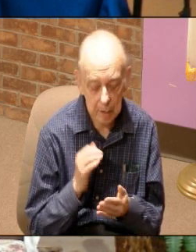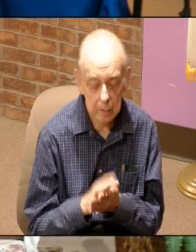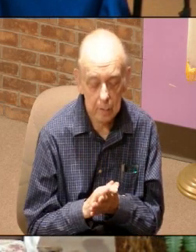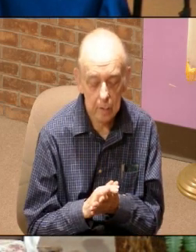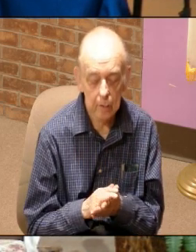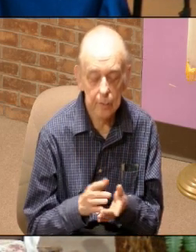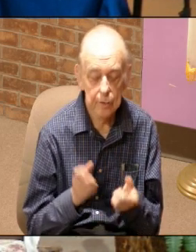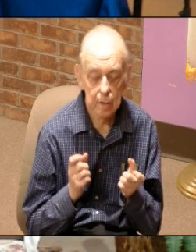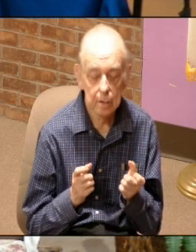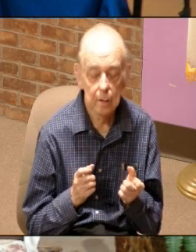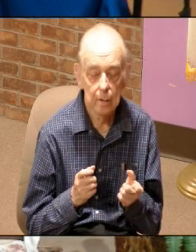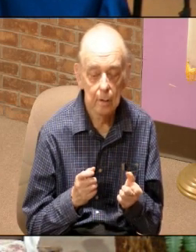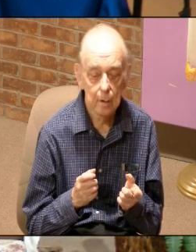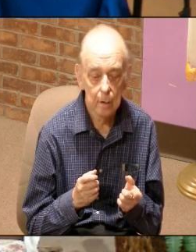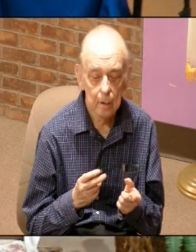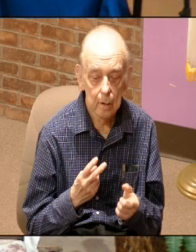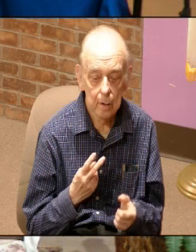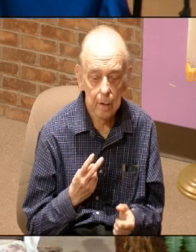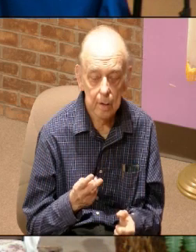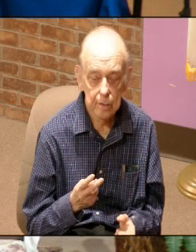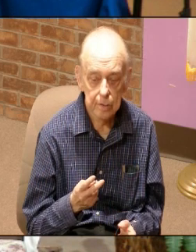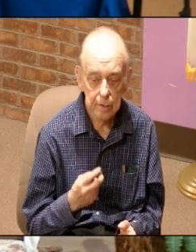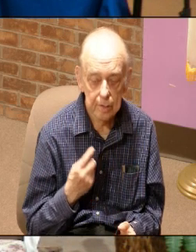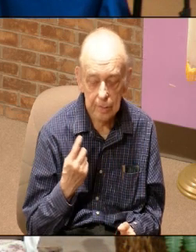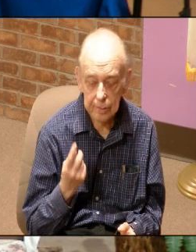all of a sudden I see the seizure